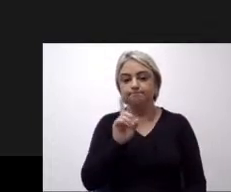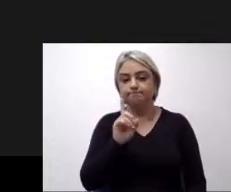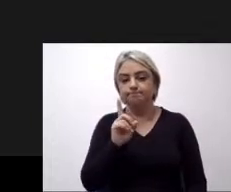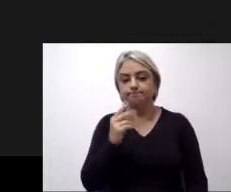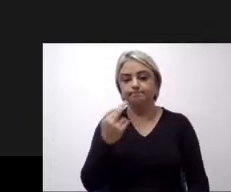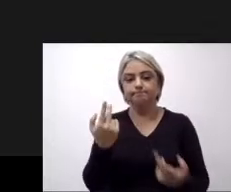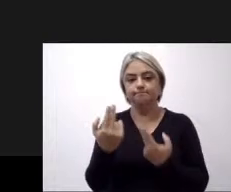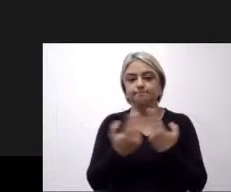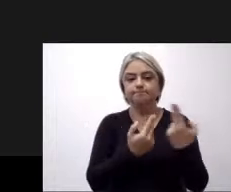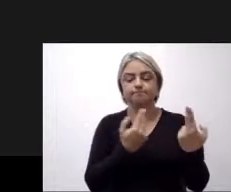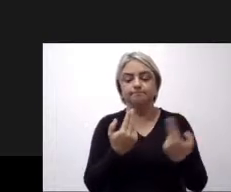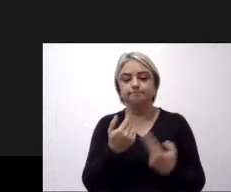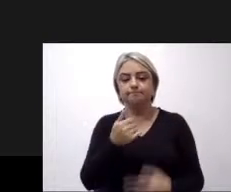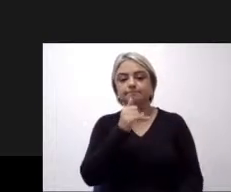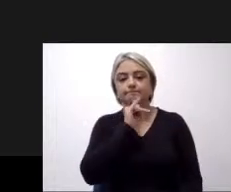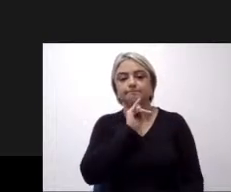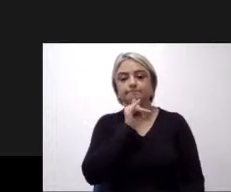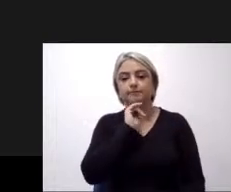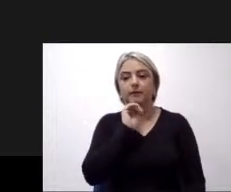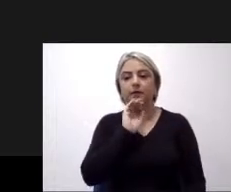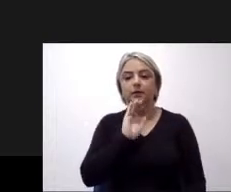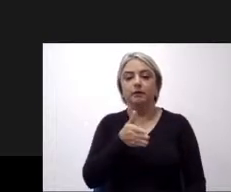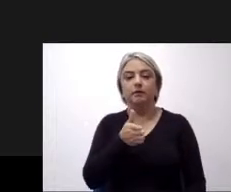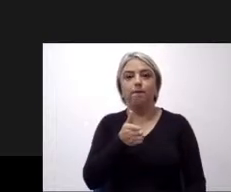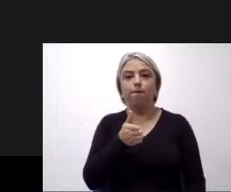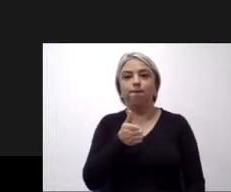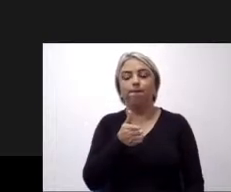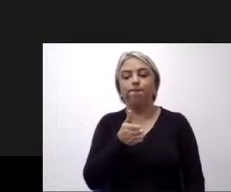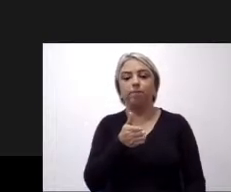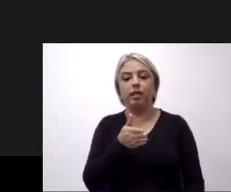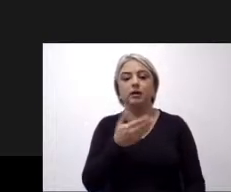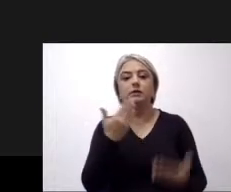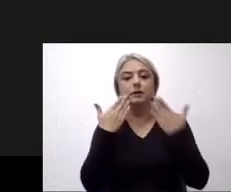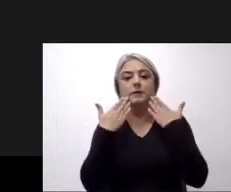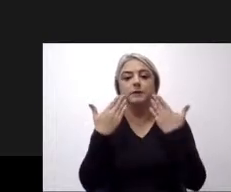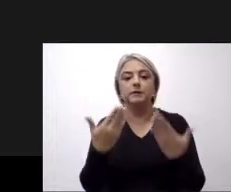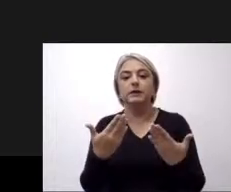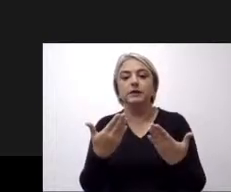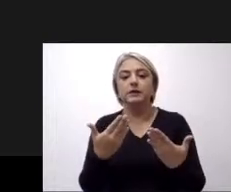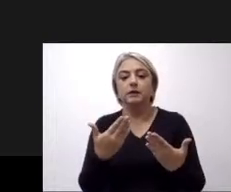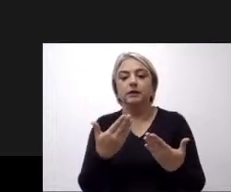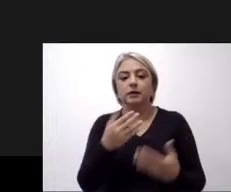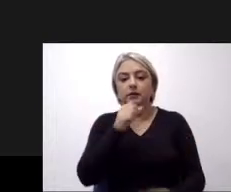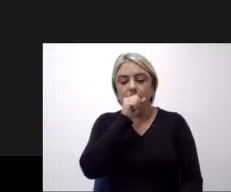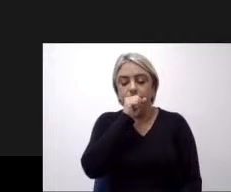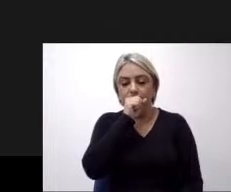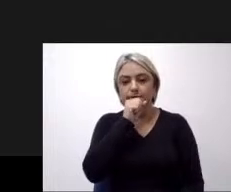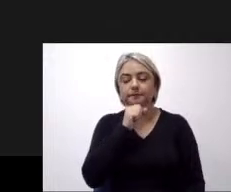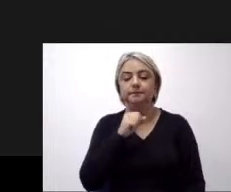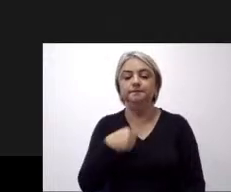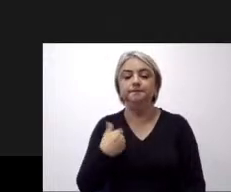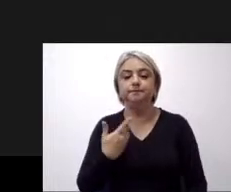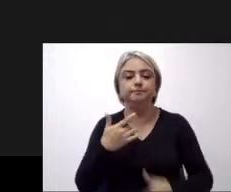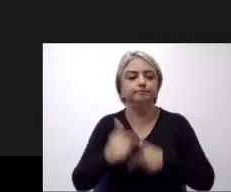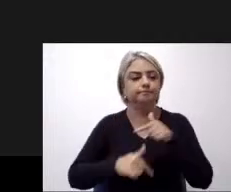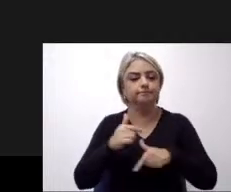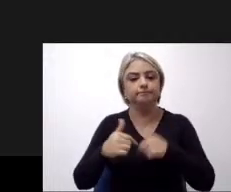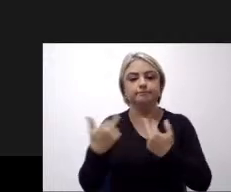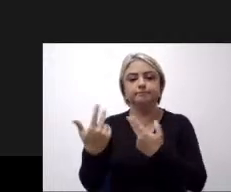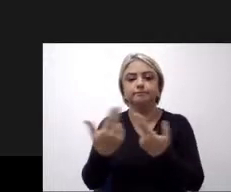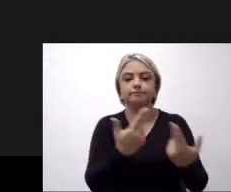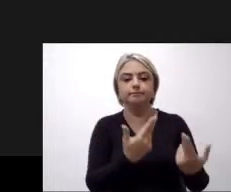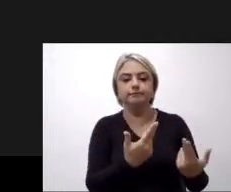example I have already exposed concerning the work-life balance policy of the European Union. The work-life balance